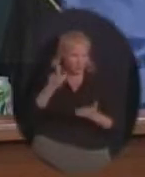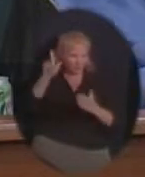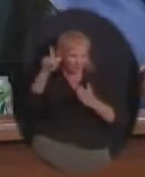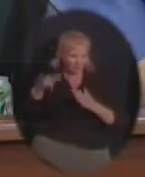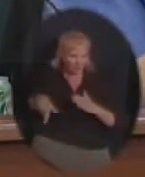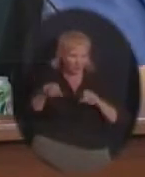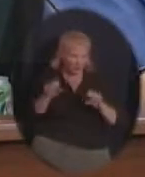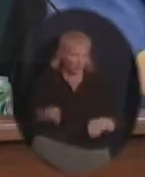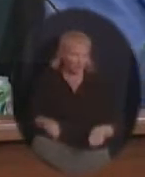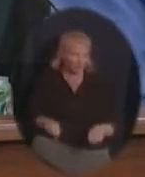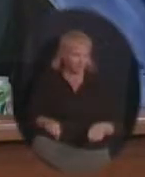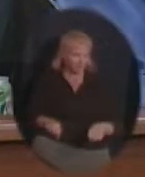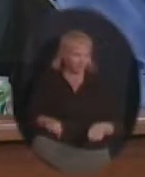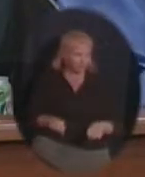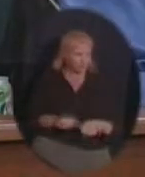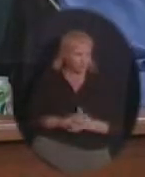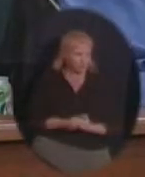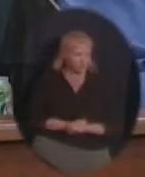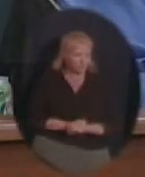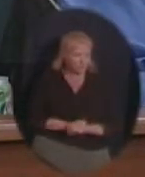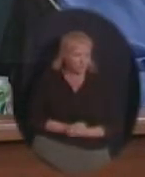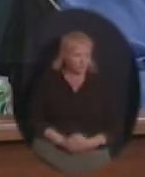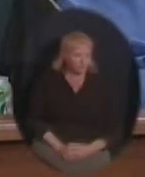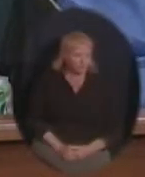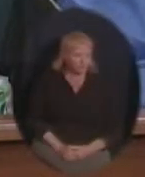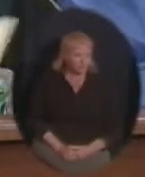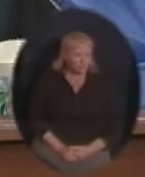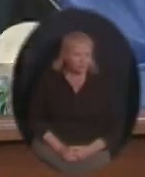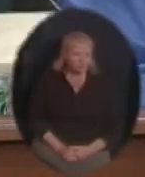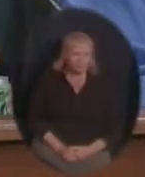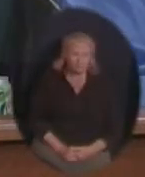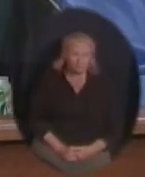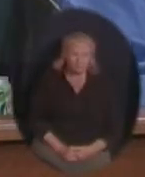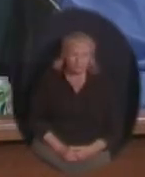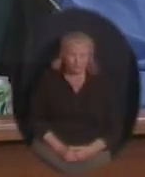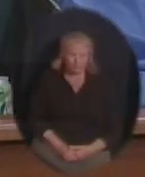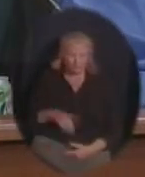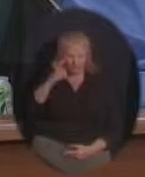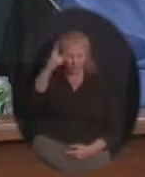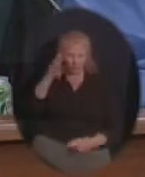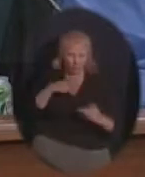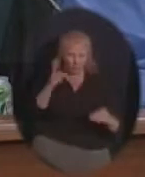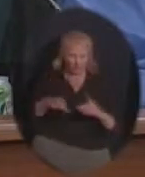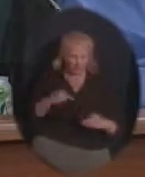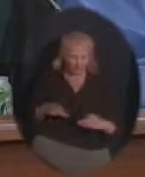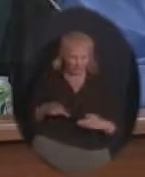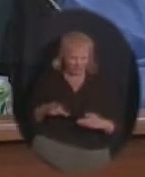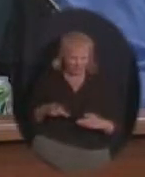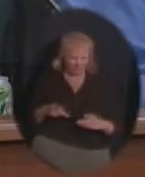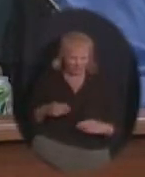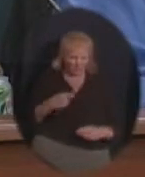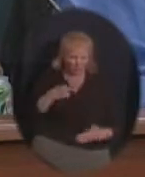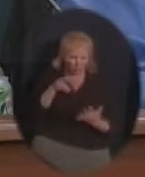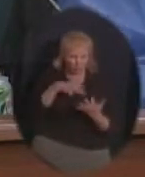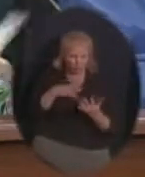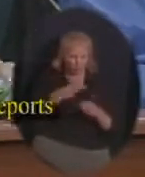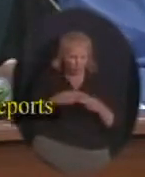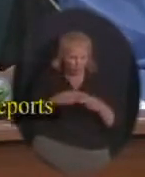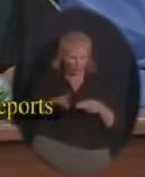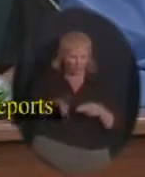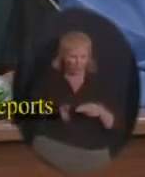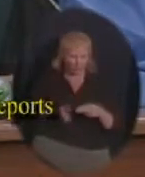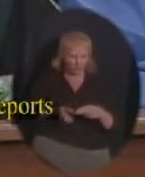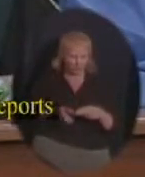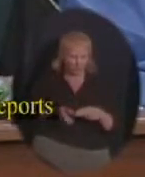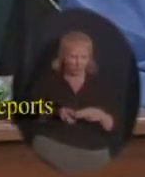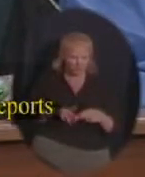prior to action on the consent item. Just for the public's sake, I'll read through them real quick. Minutes, treasurer's report, accounts